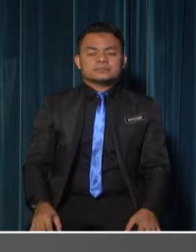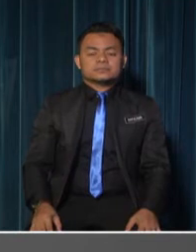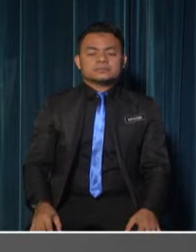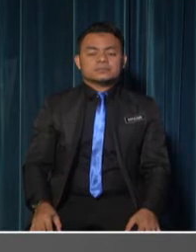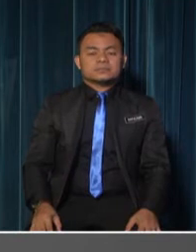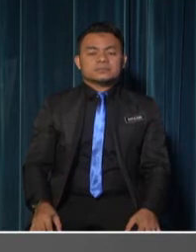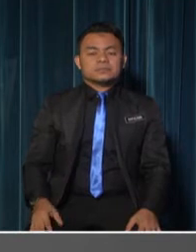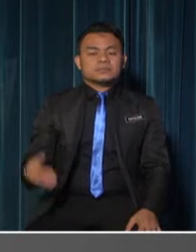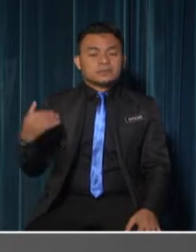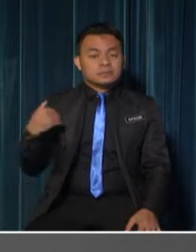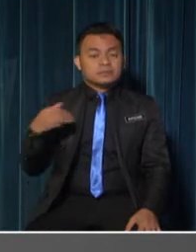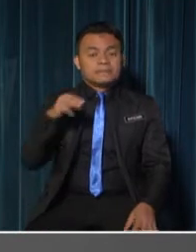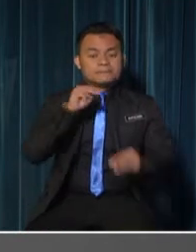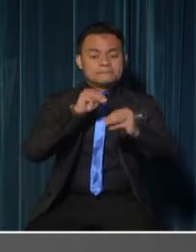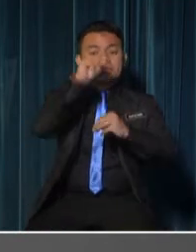They are Mercury,